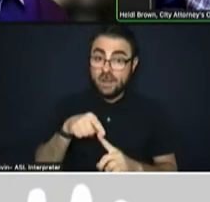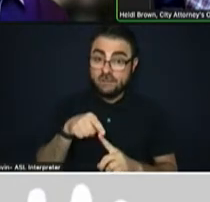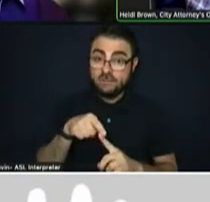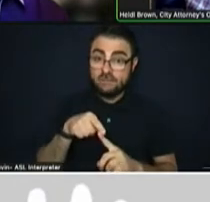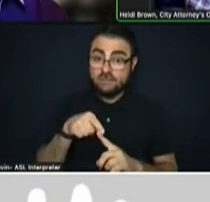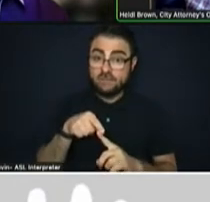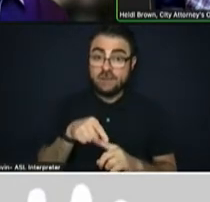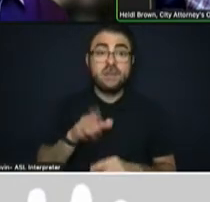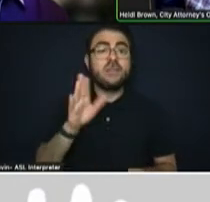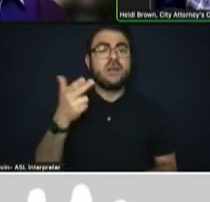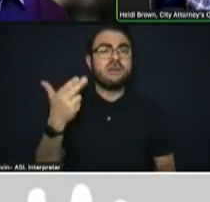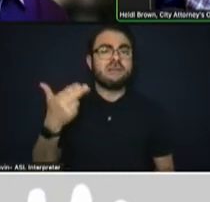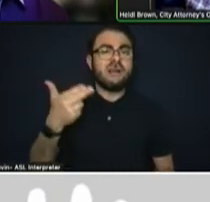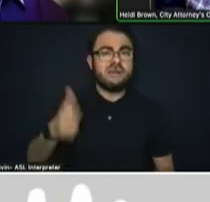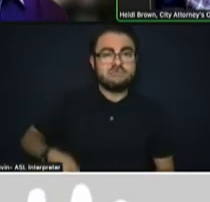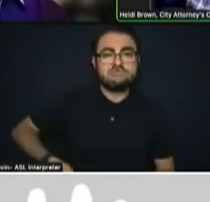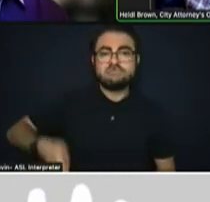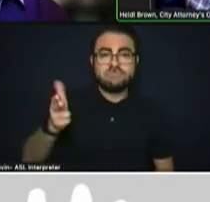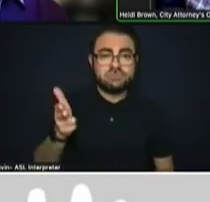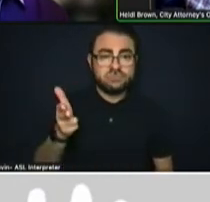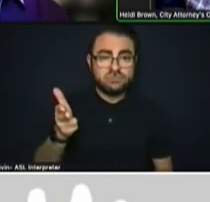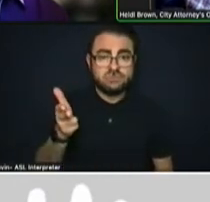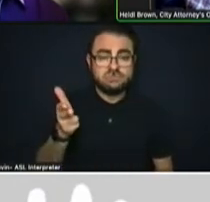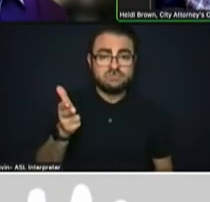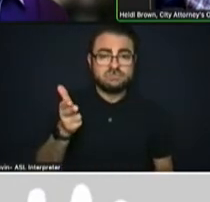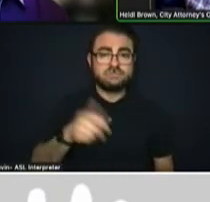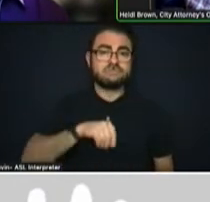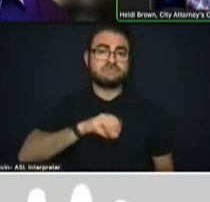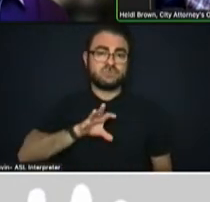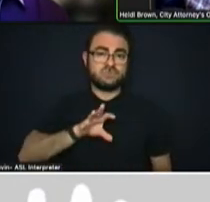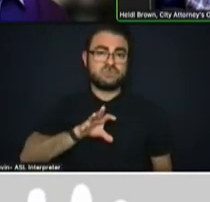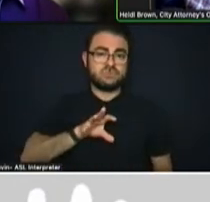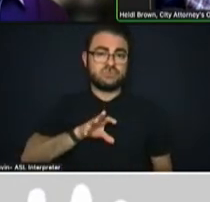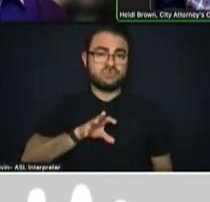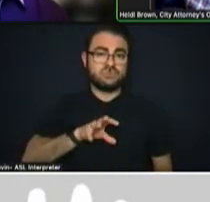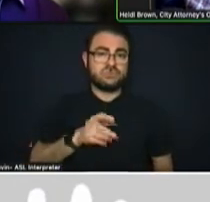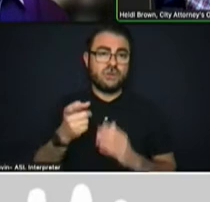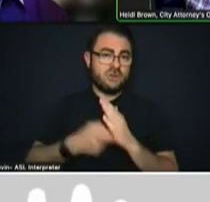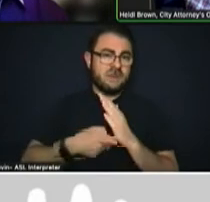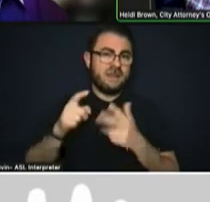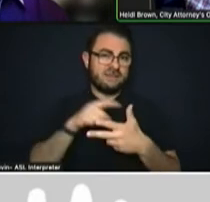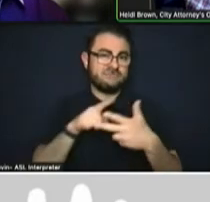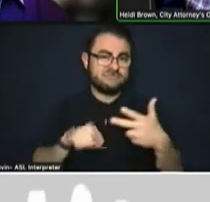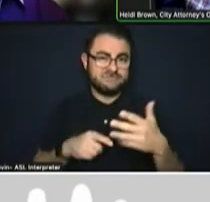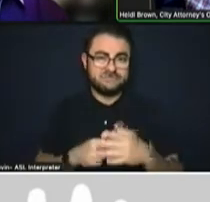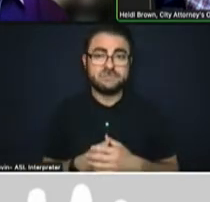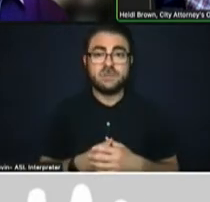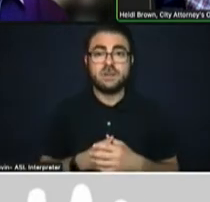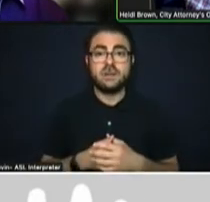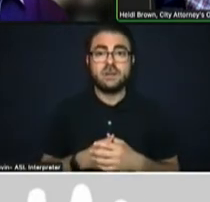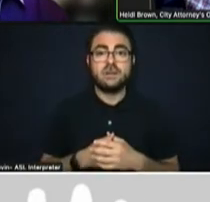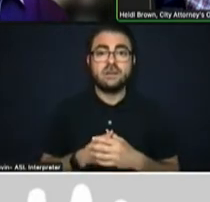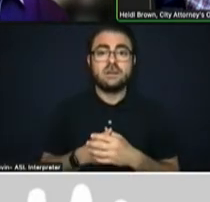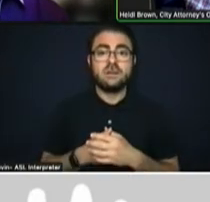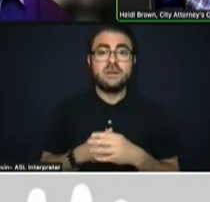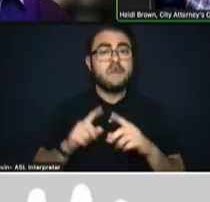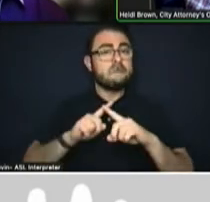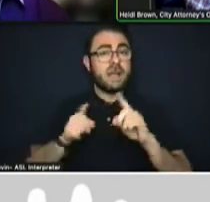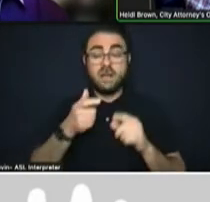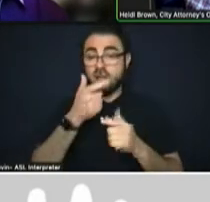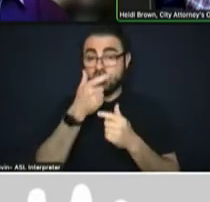their firearm. And again, that will automatically activate. And one thing I didn't say in council, but that's a little interesting, is